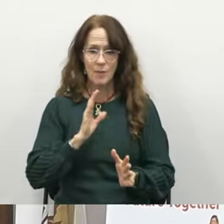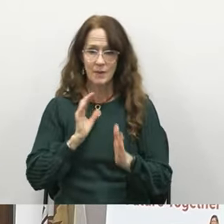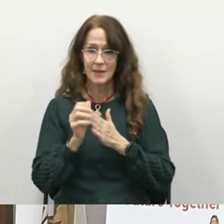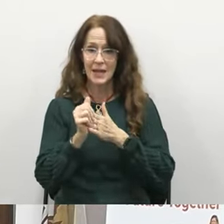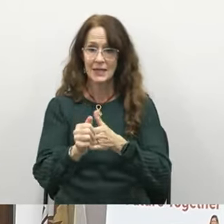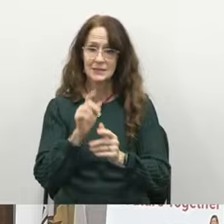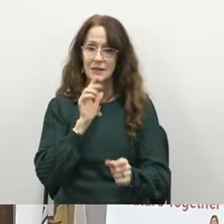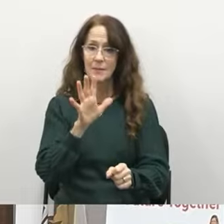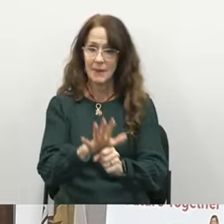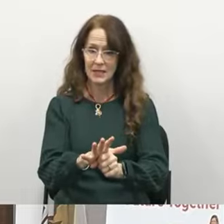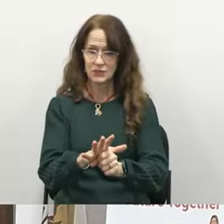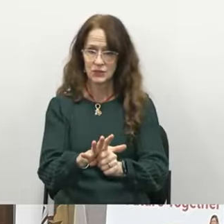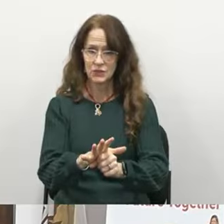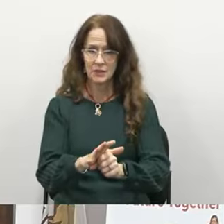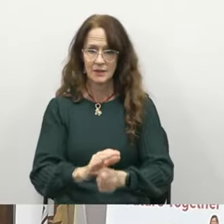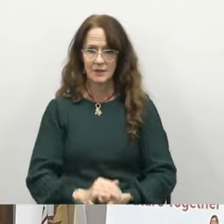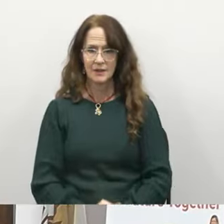pledge.